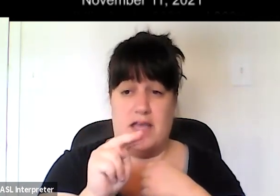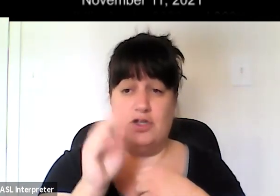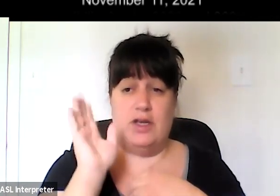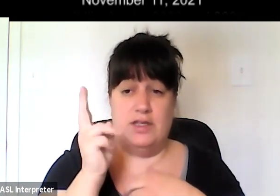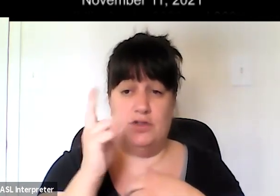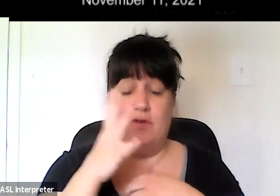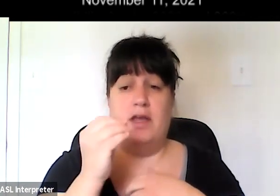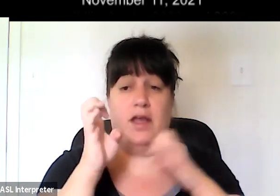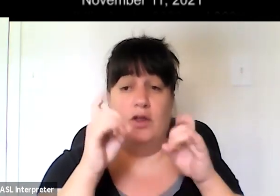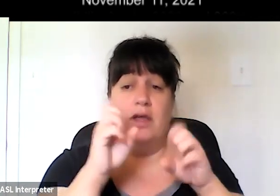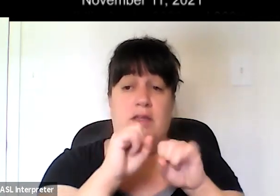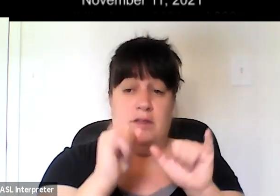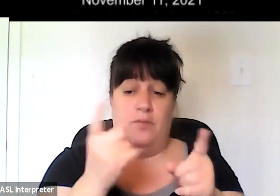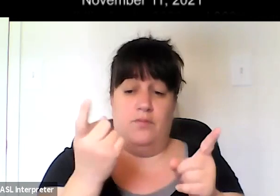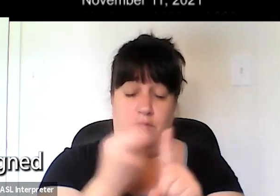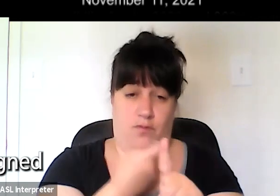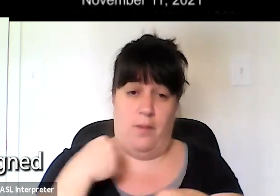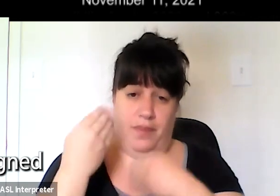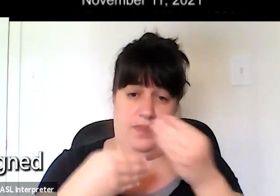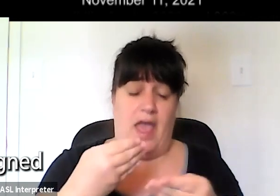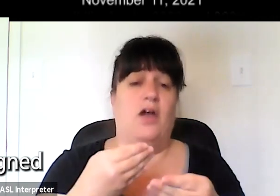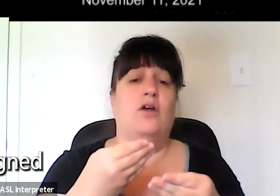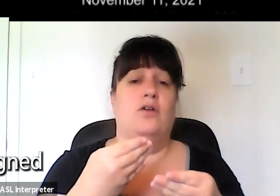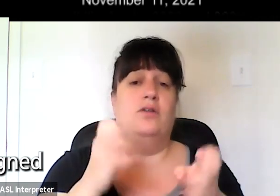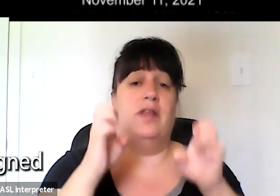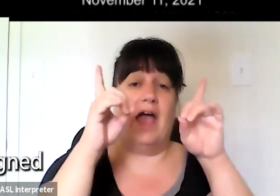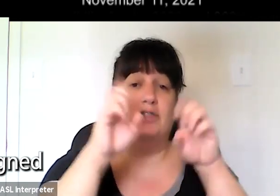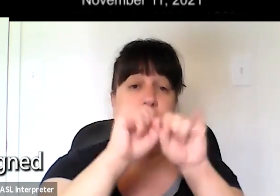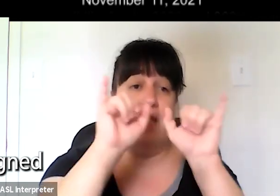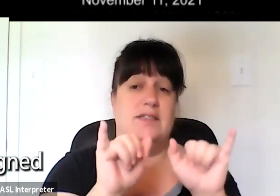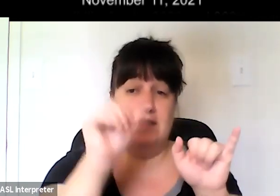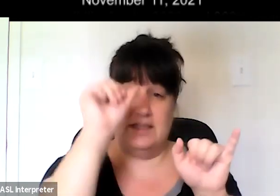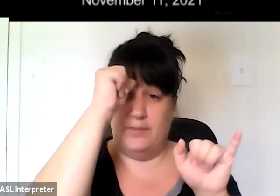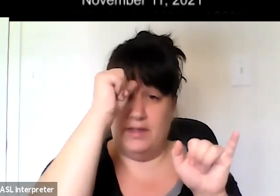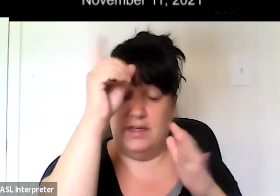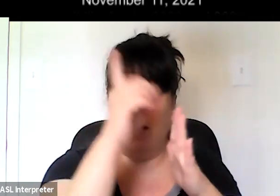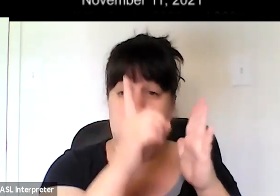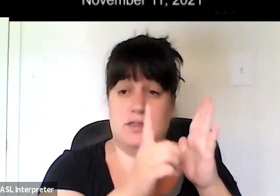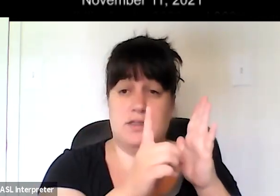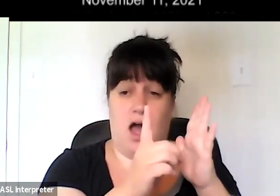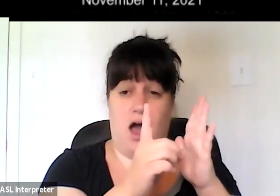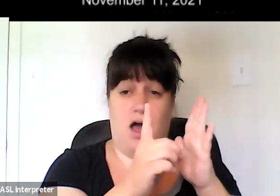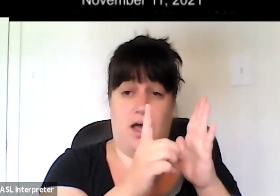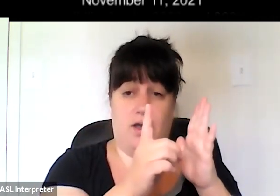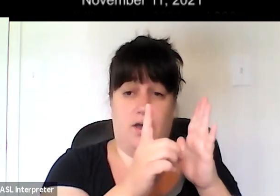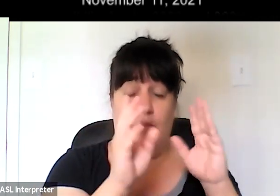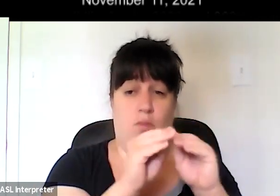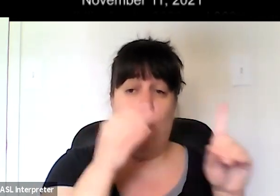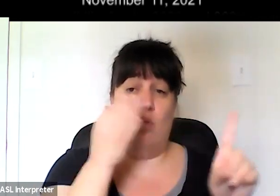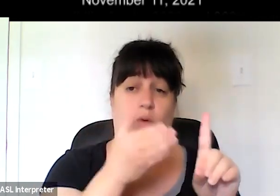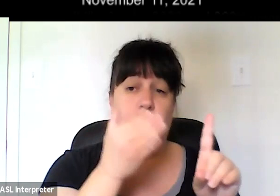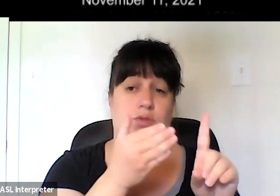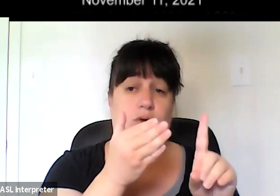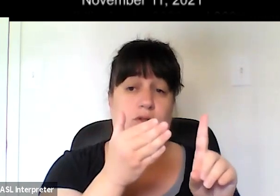of our education system came from there, the education system in India is designed particularly more towards a